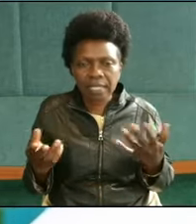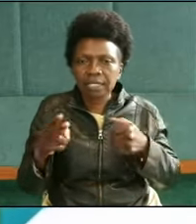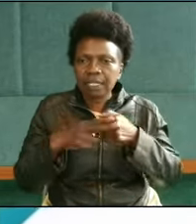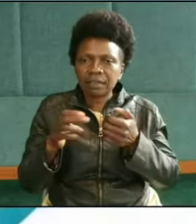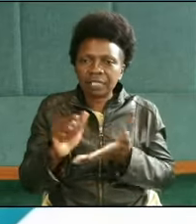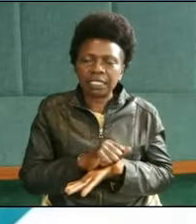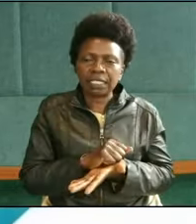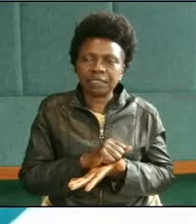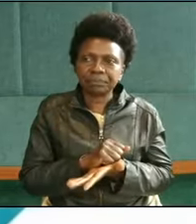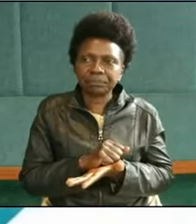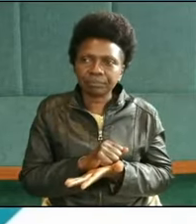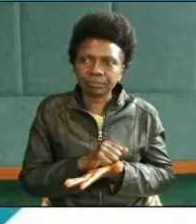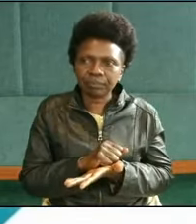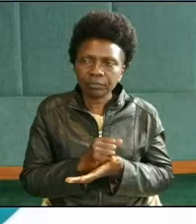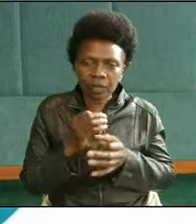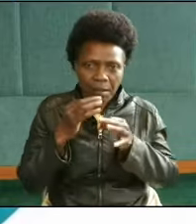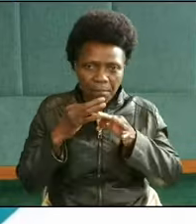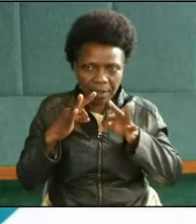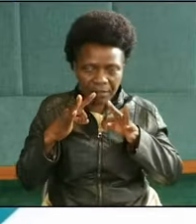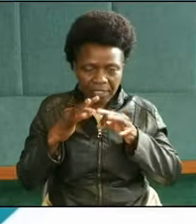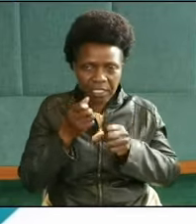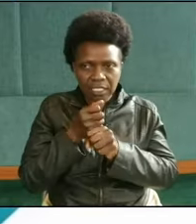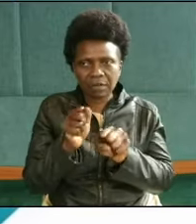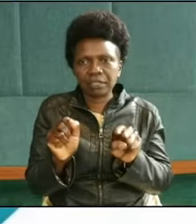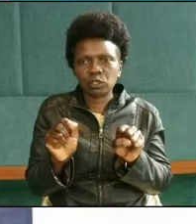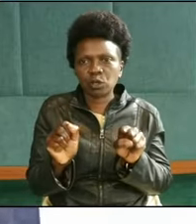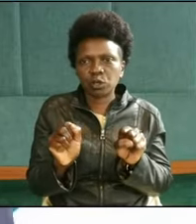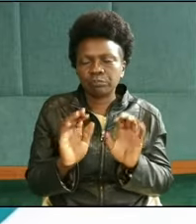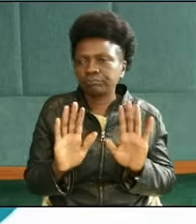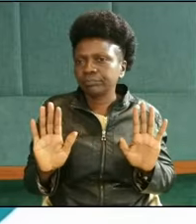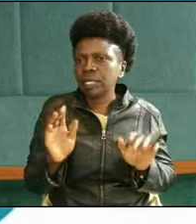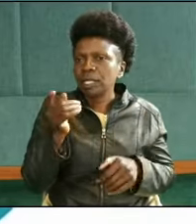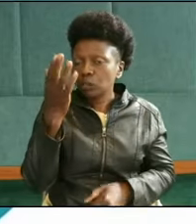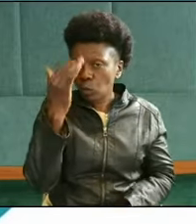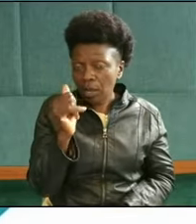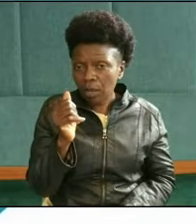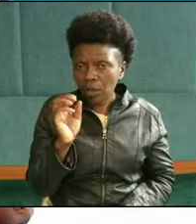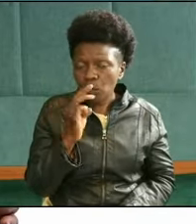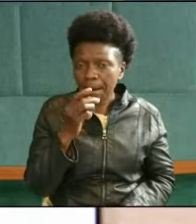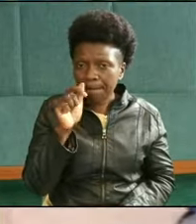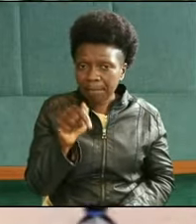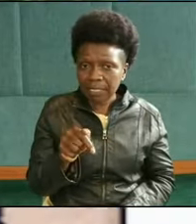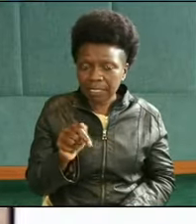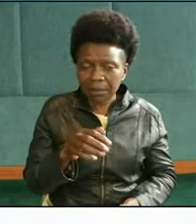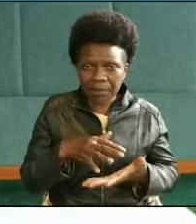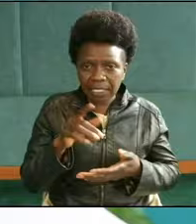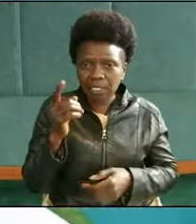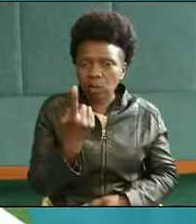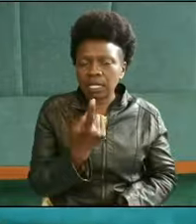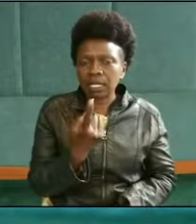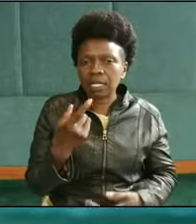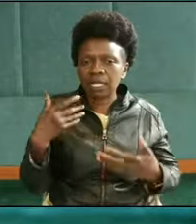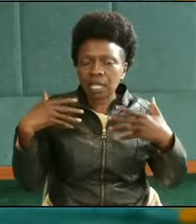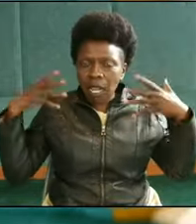seven seals. Perfect salvation. That is why we must praise this one, the lion